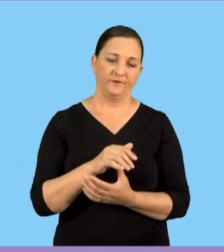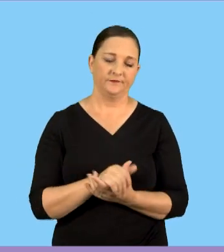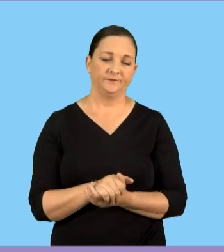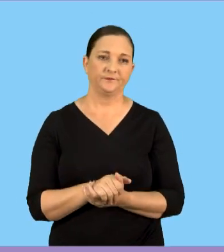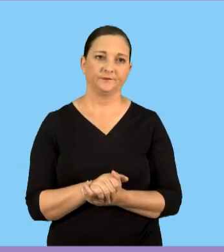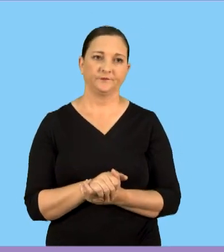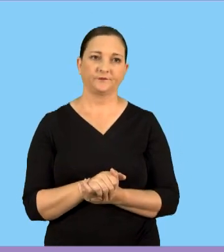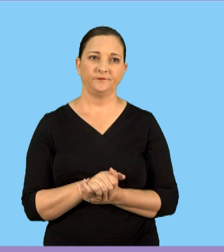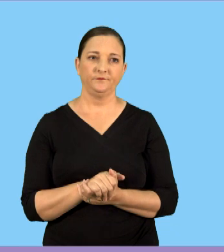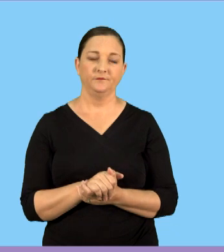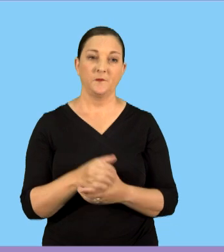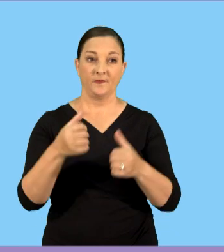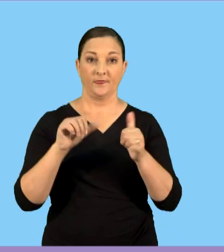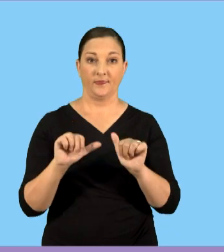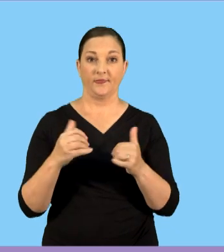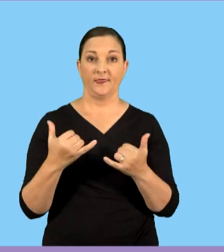5.